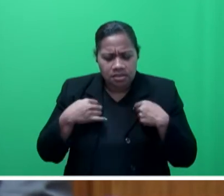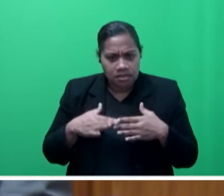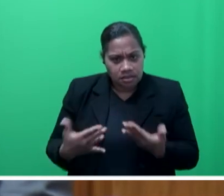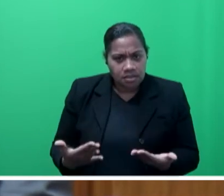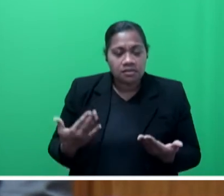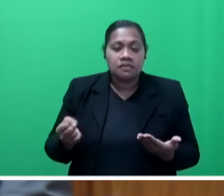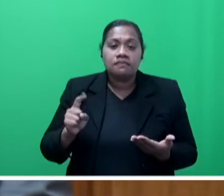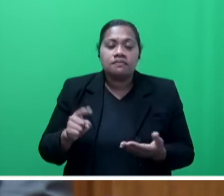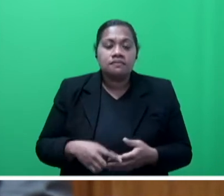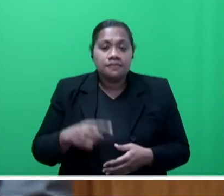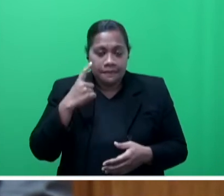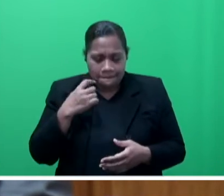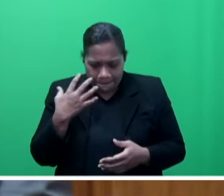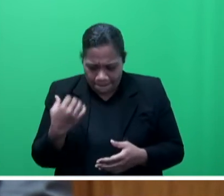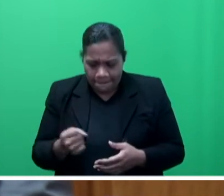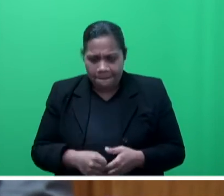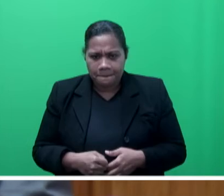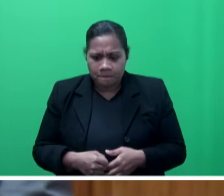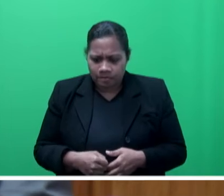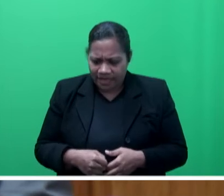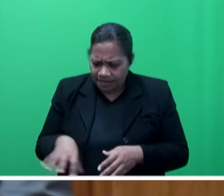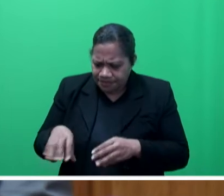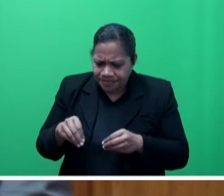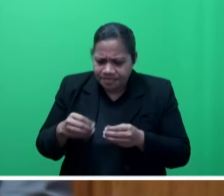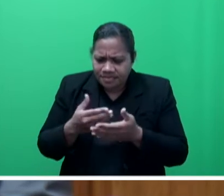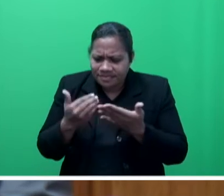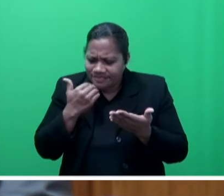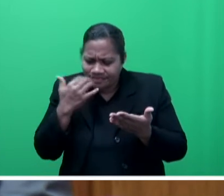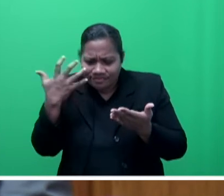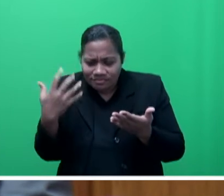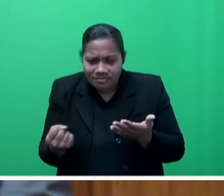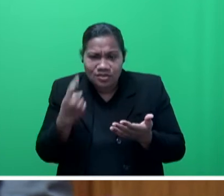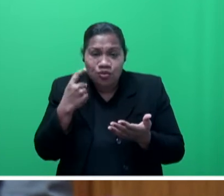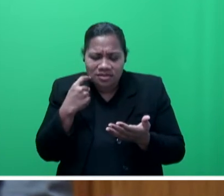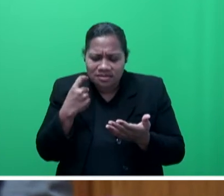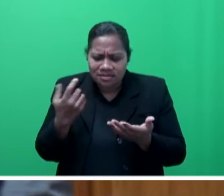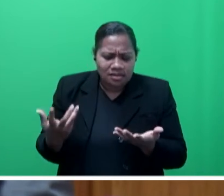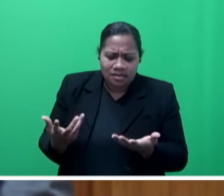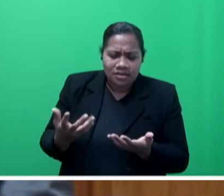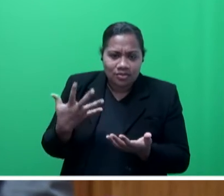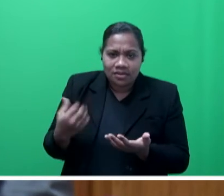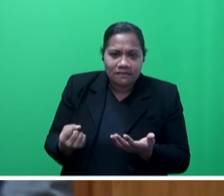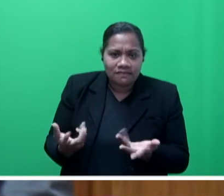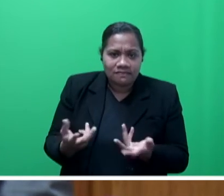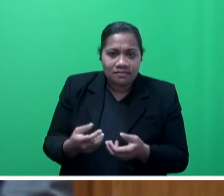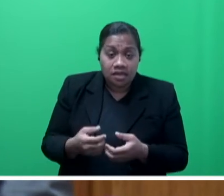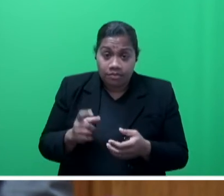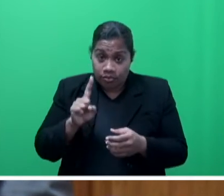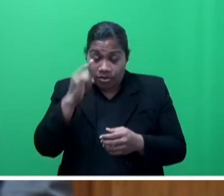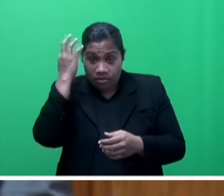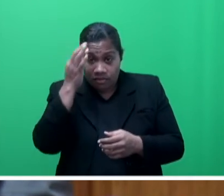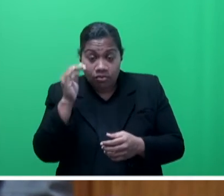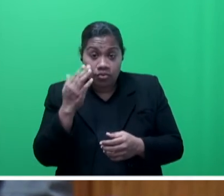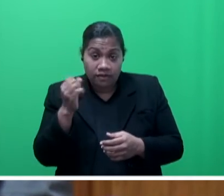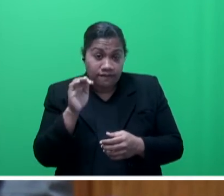firm grip on the amount of water that we have in our aquifers. Because one of the concerns that we have in the future, that it